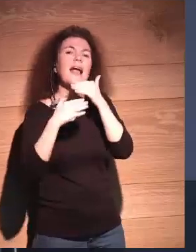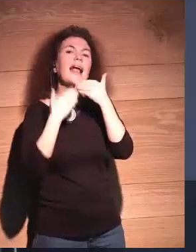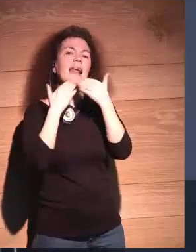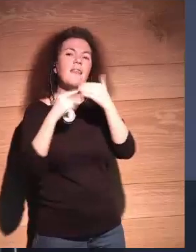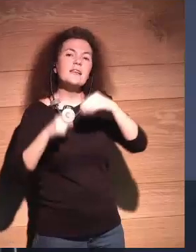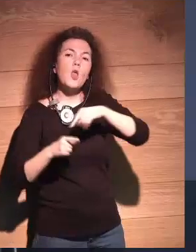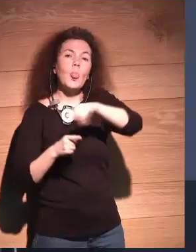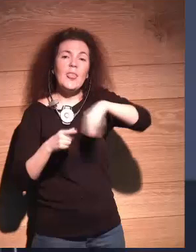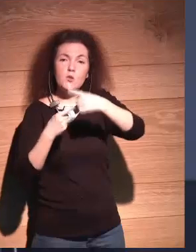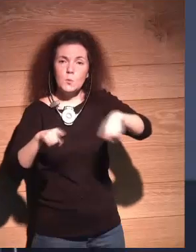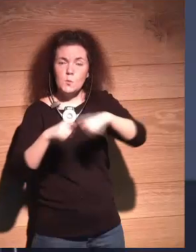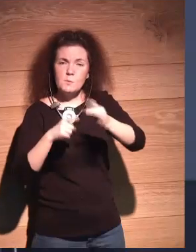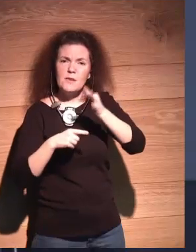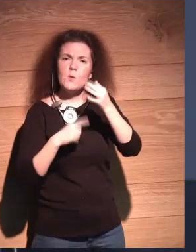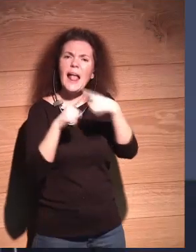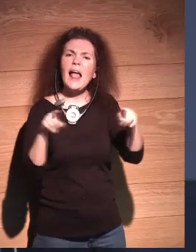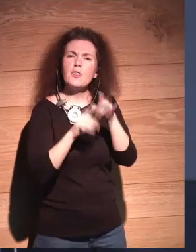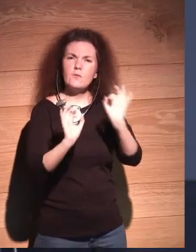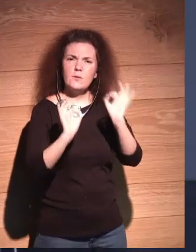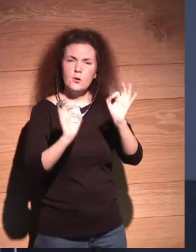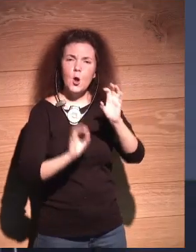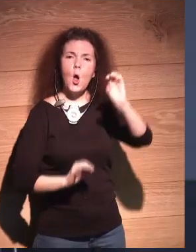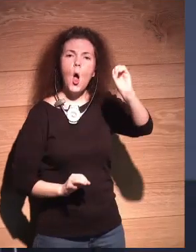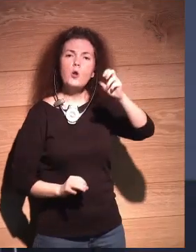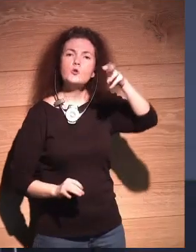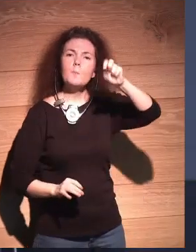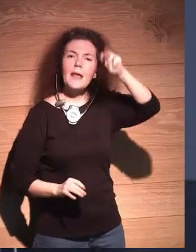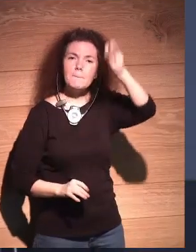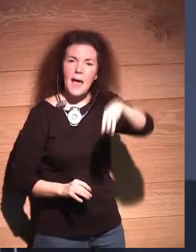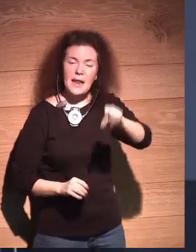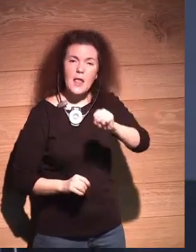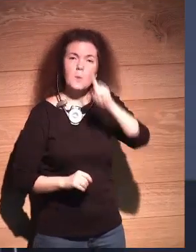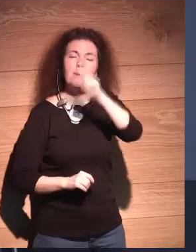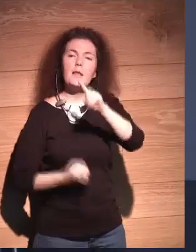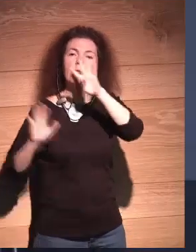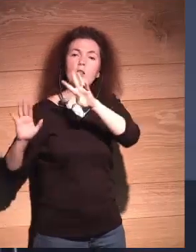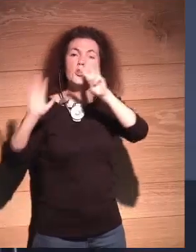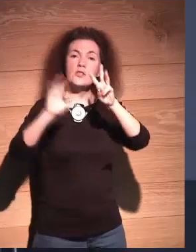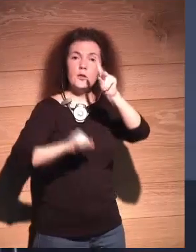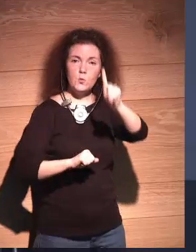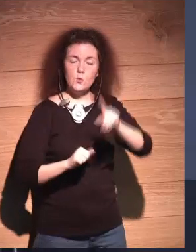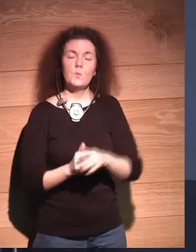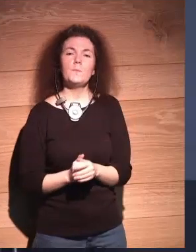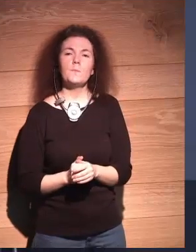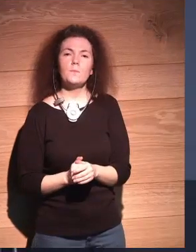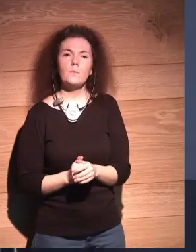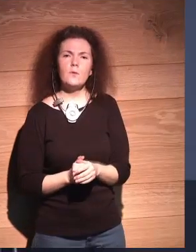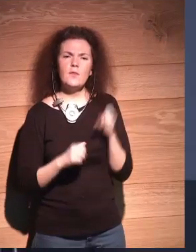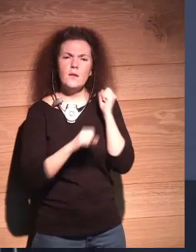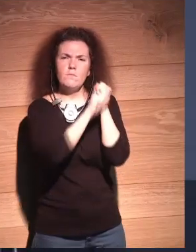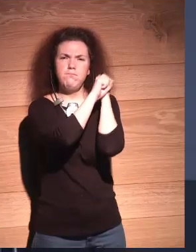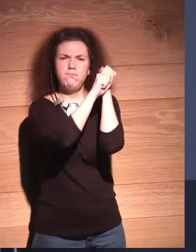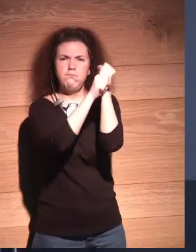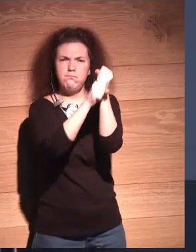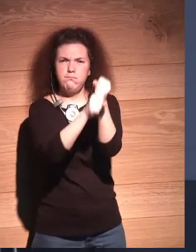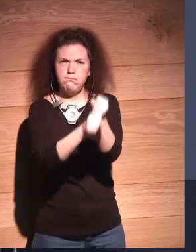we learned about her name with an album, with a song in particular, Oh Superman, in 1981. And there